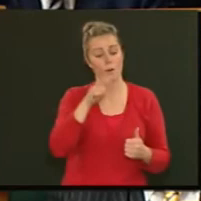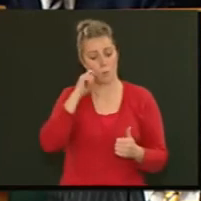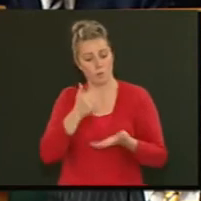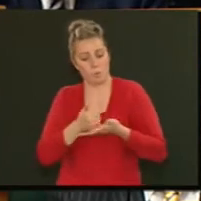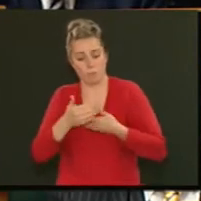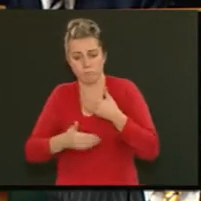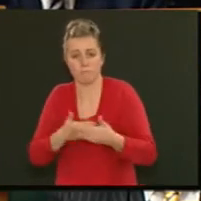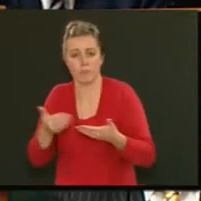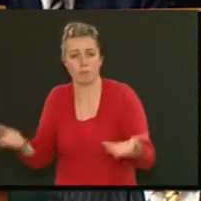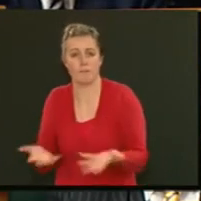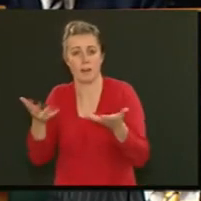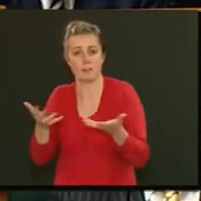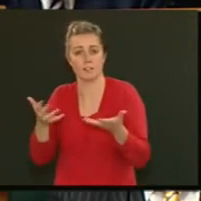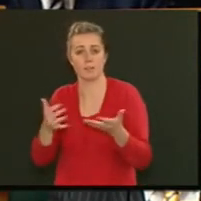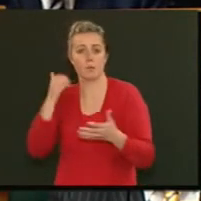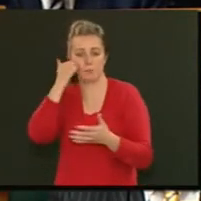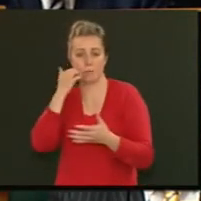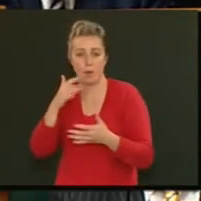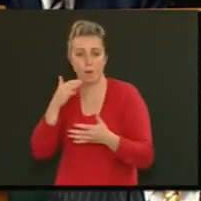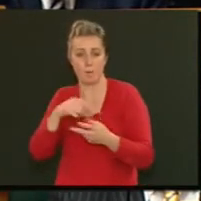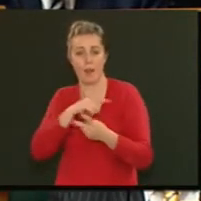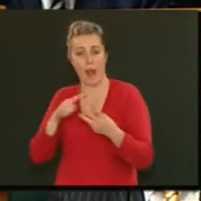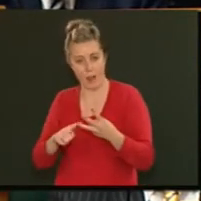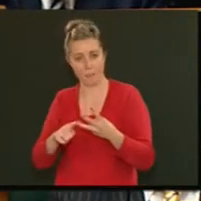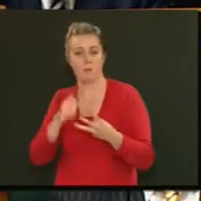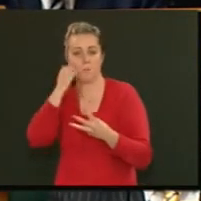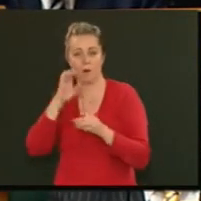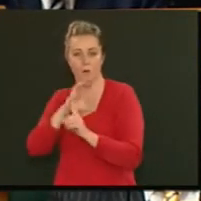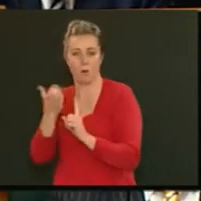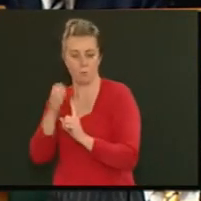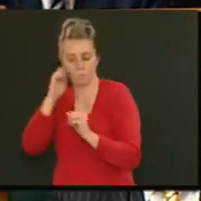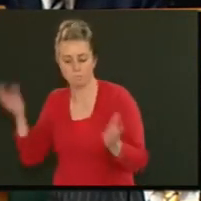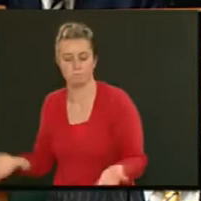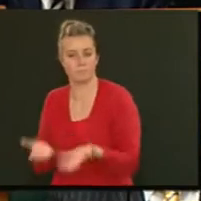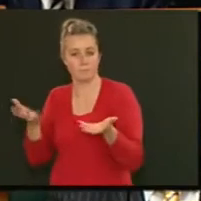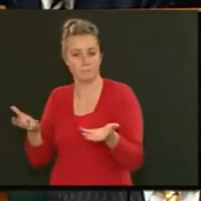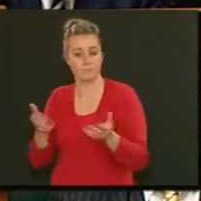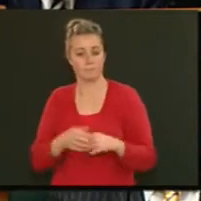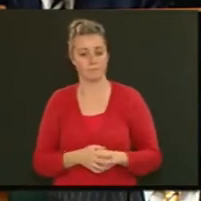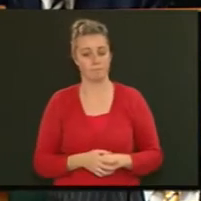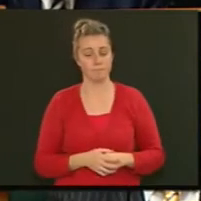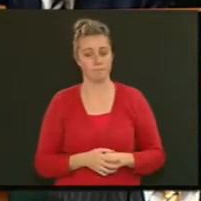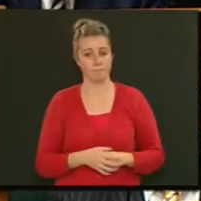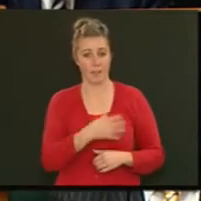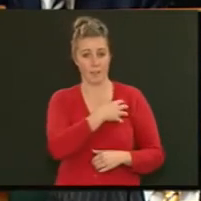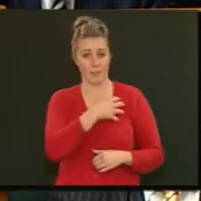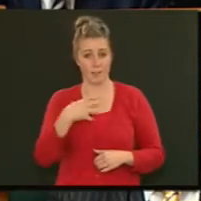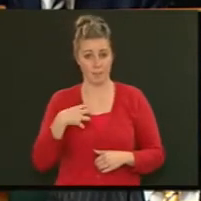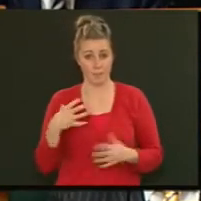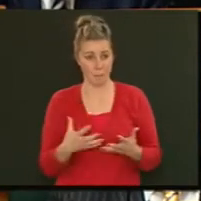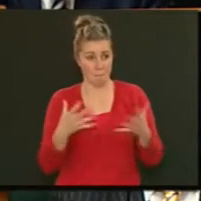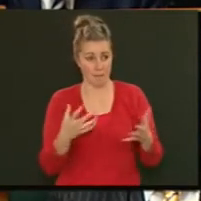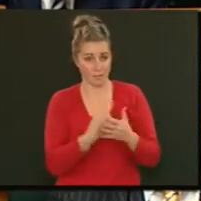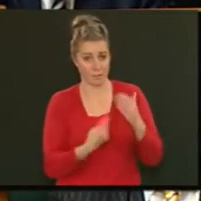continued revitalisation of te reo and Māori culture. Mr Speaker, the government's biggest single